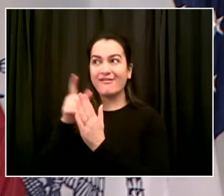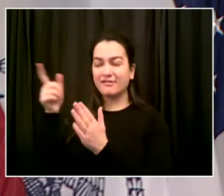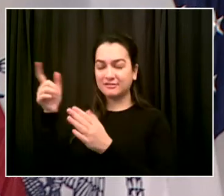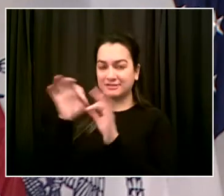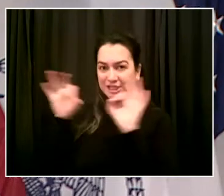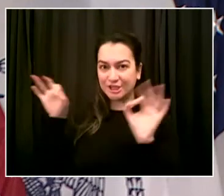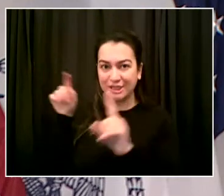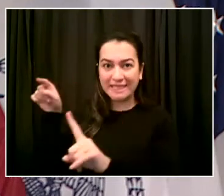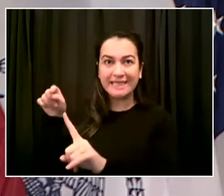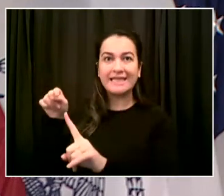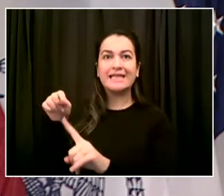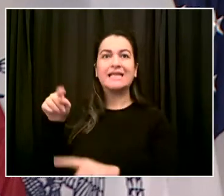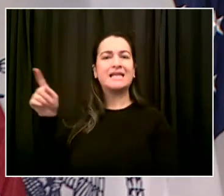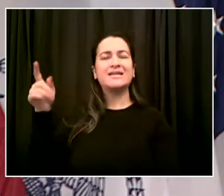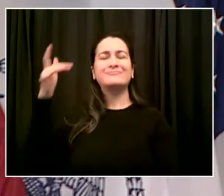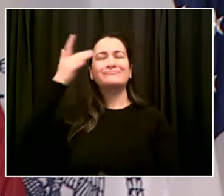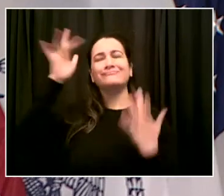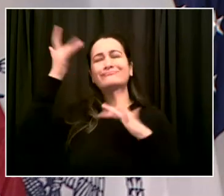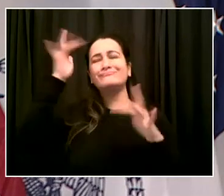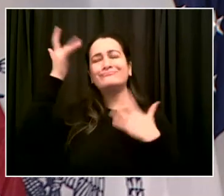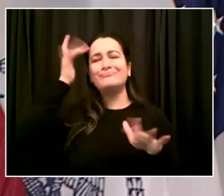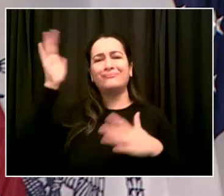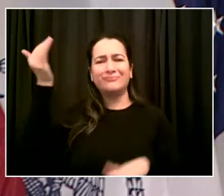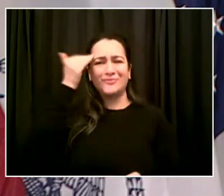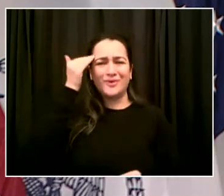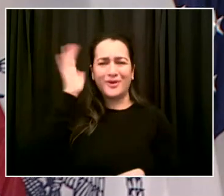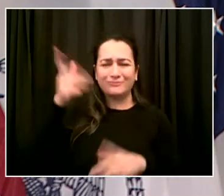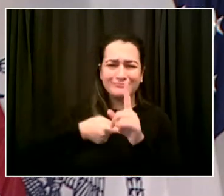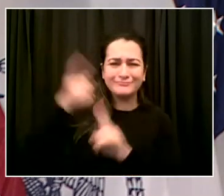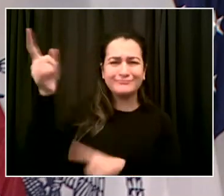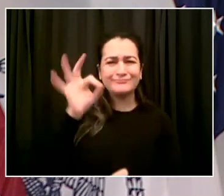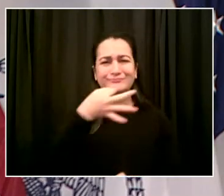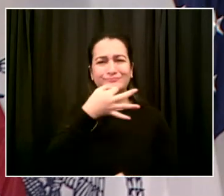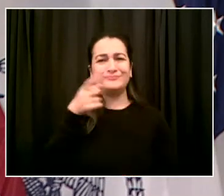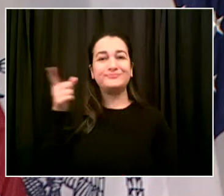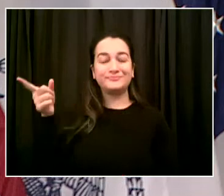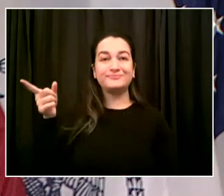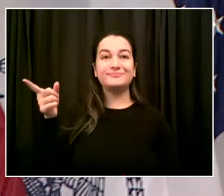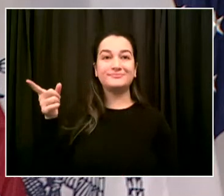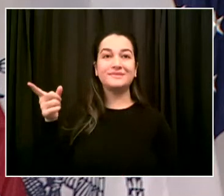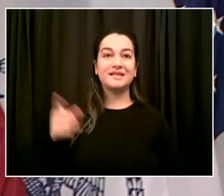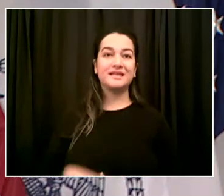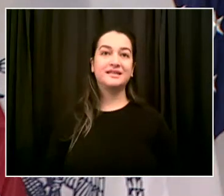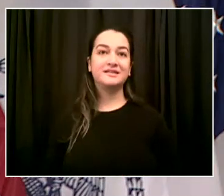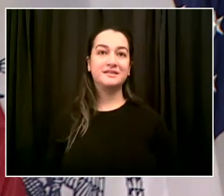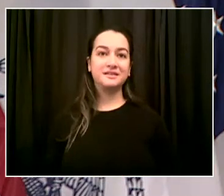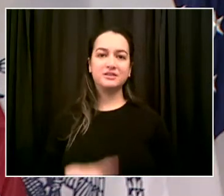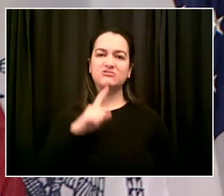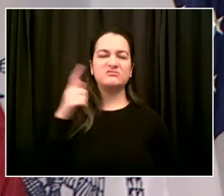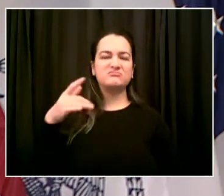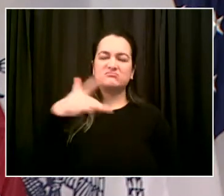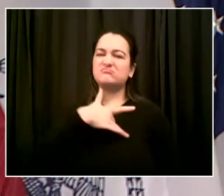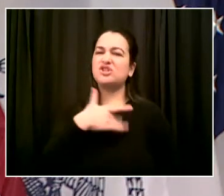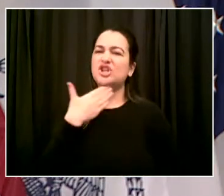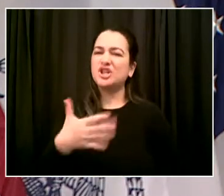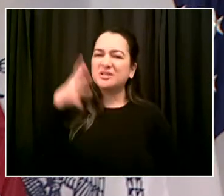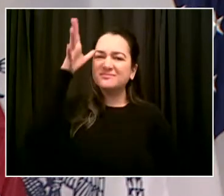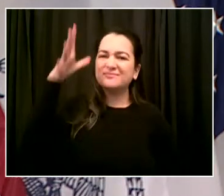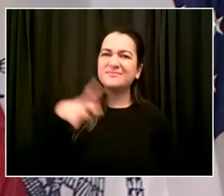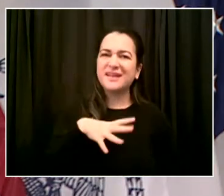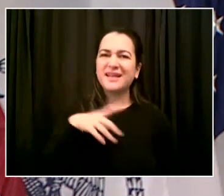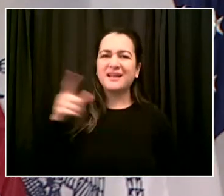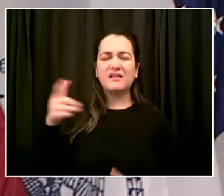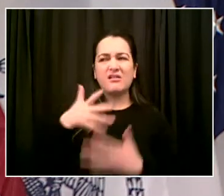That's what he did by day, but he also volunteered constantly in civic efforts, and that's how I got to know him. The fight to create Brooklyn Bridge Park,